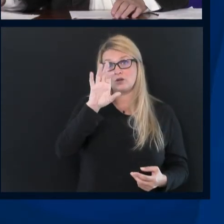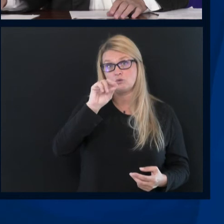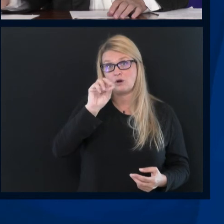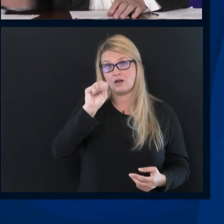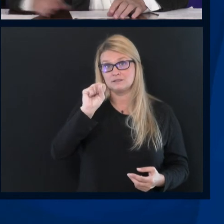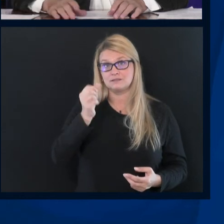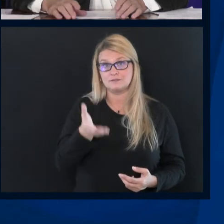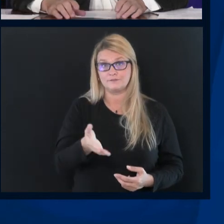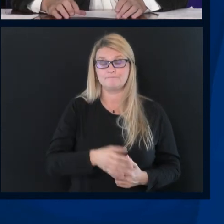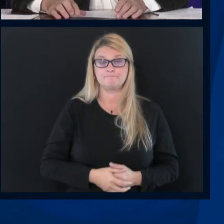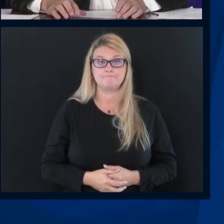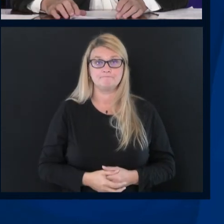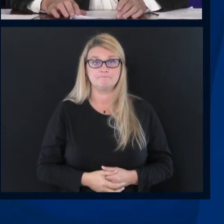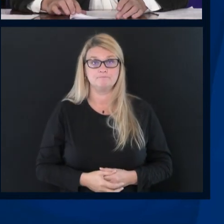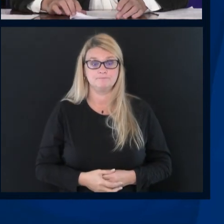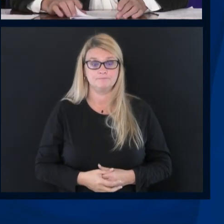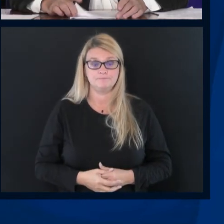blood.